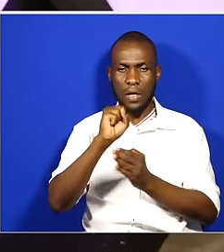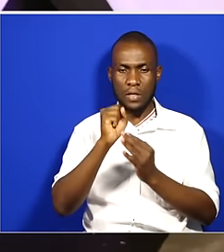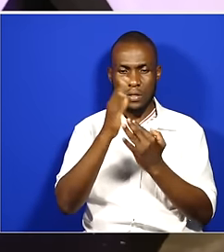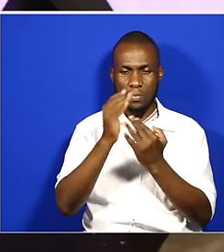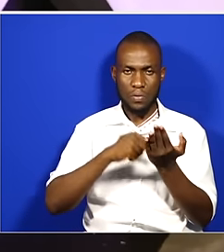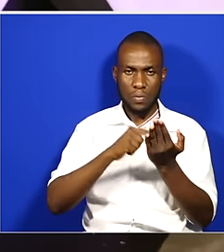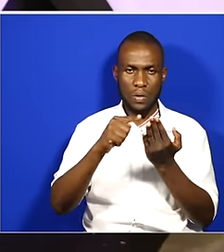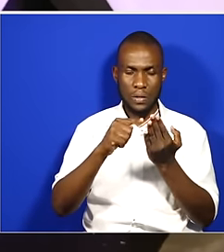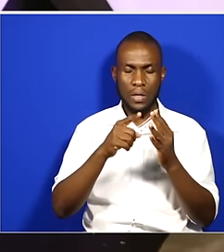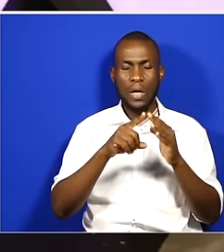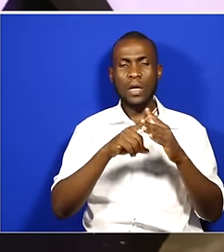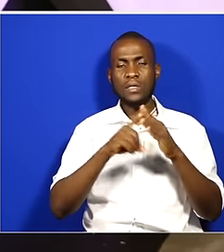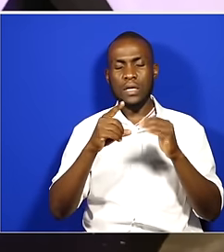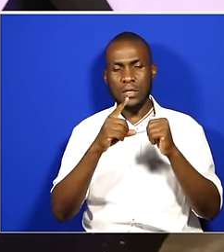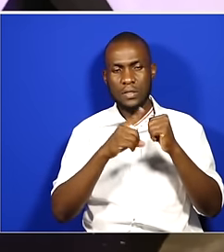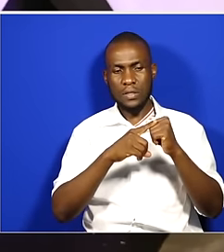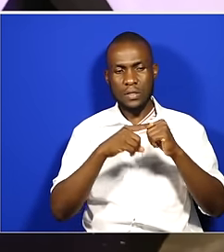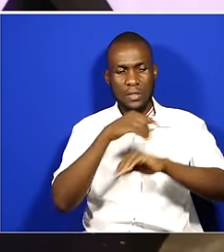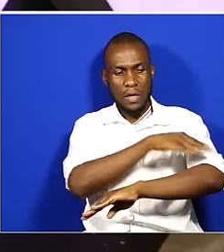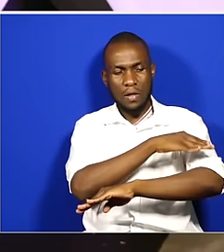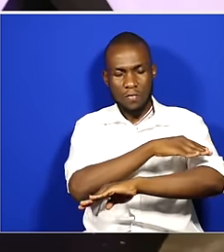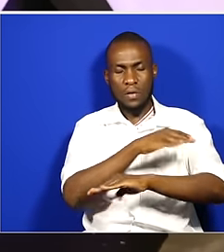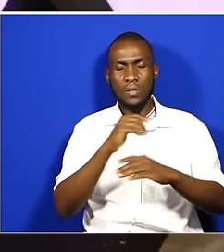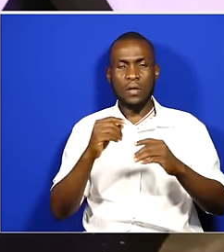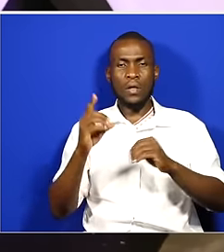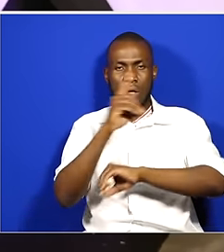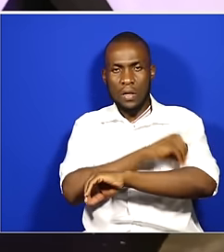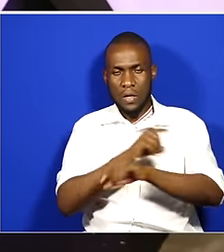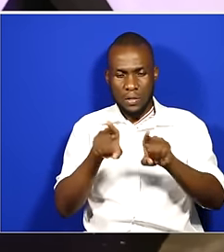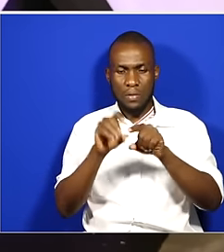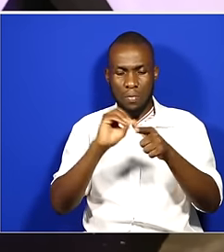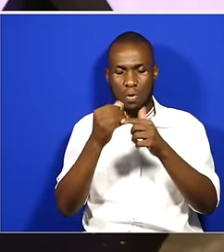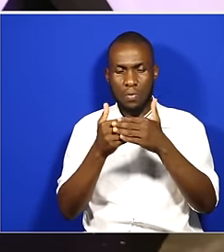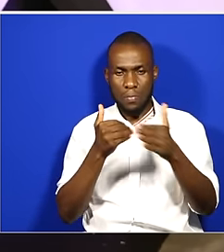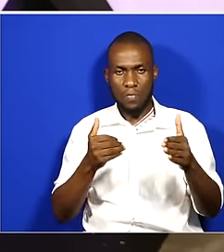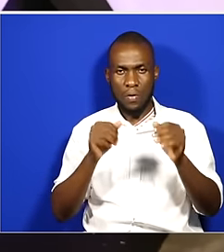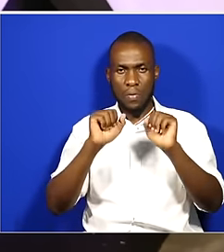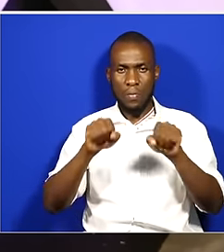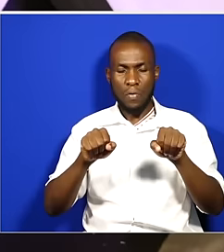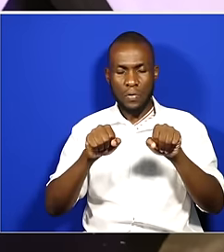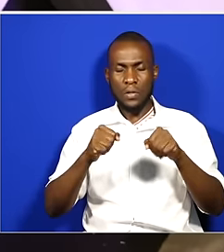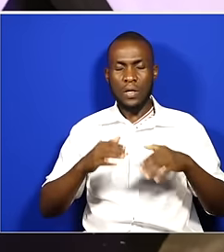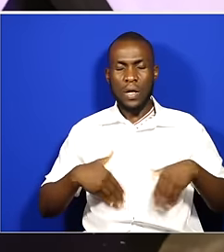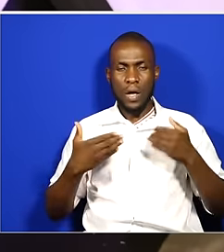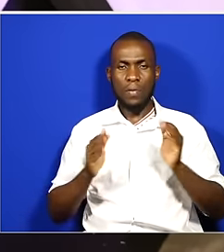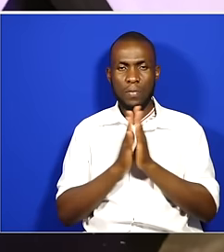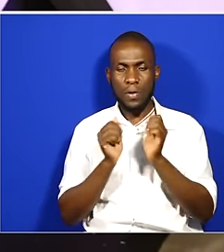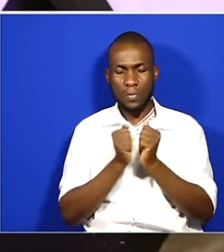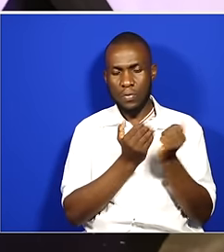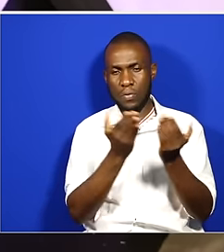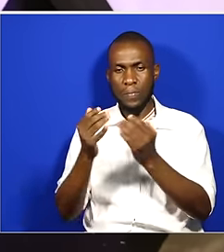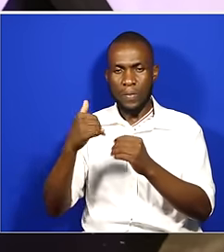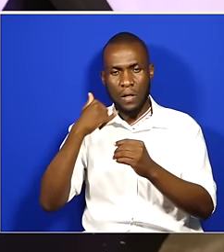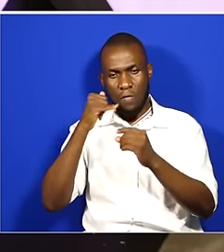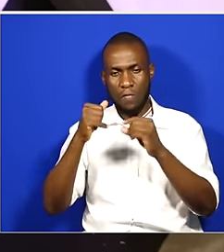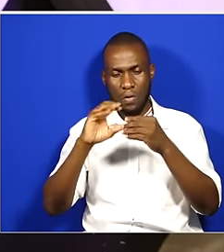It always starts at 6 o'clock, and you can send in your prayer requests on the day or even before. We'll be more than delighted to pray with you. The numbers